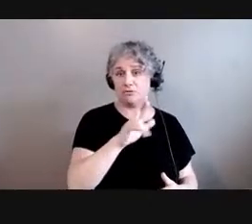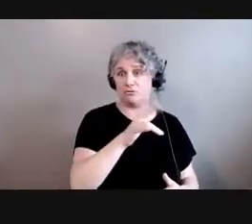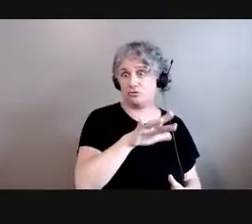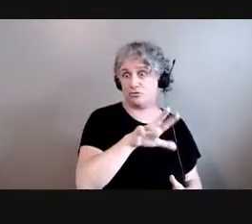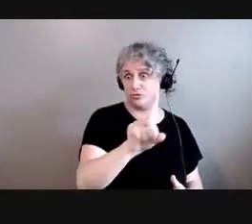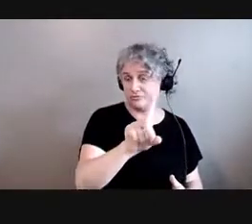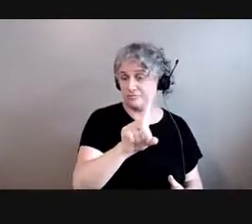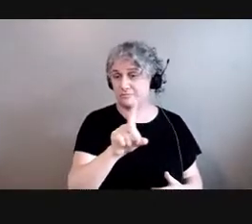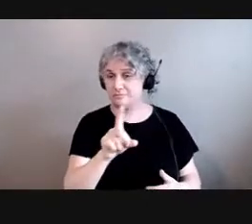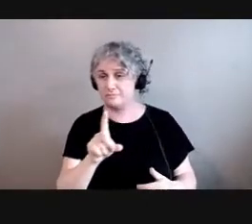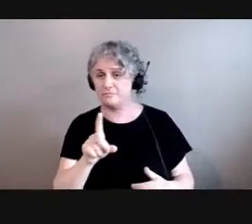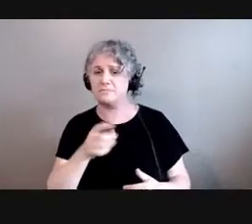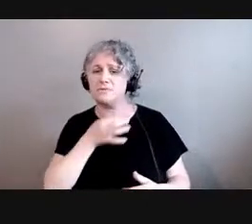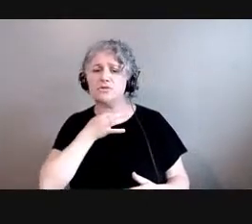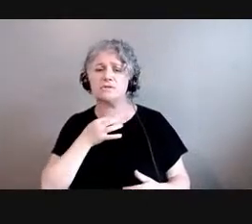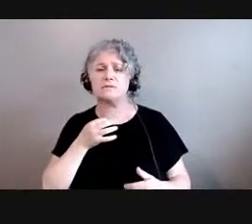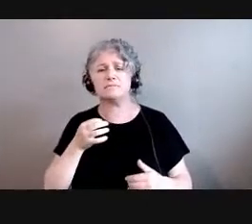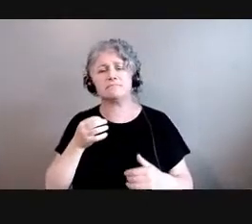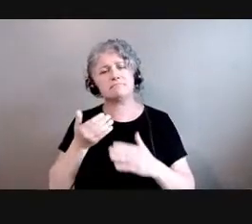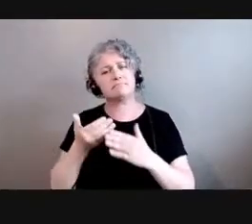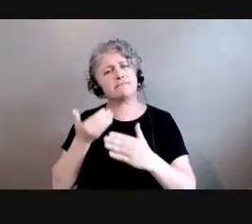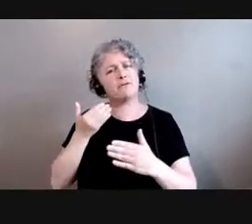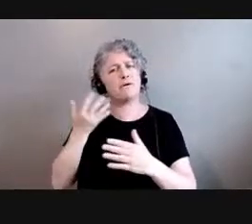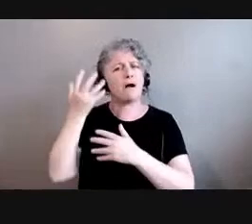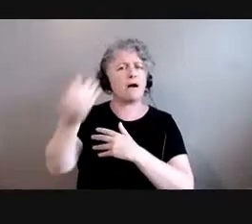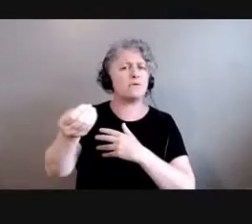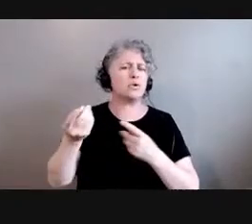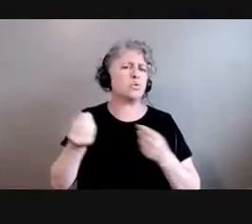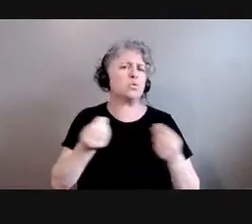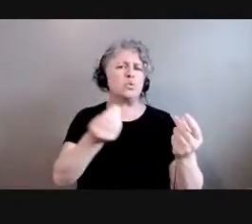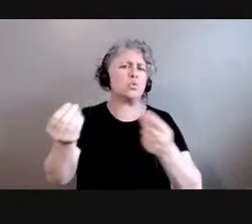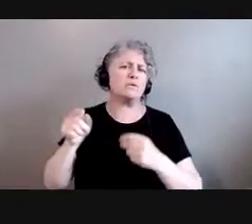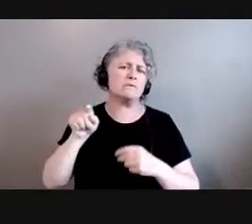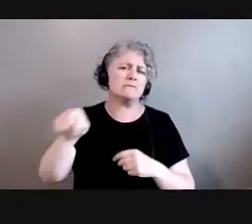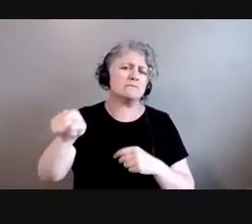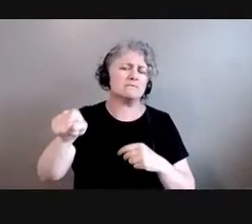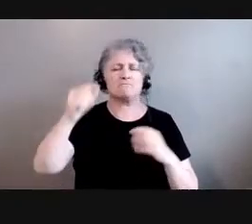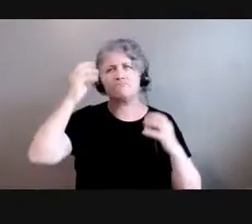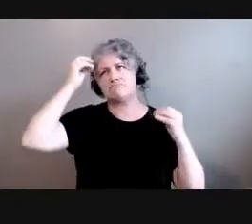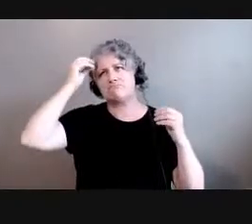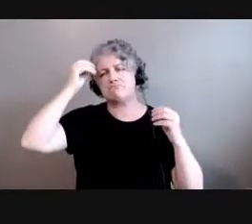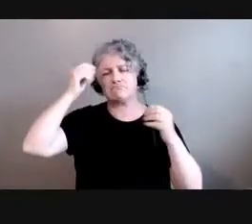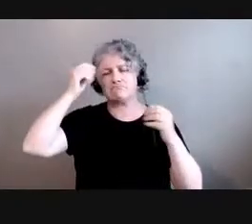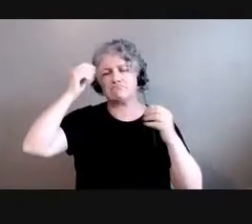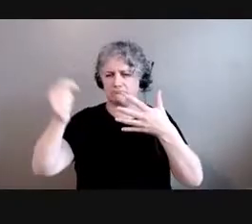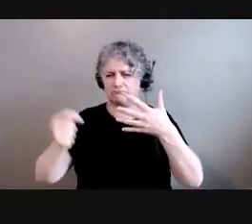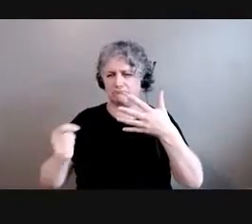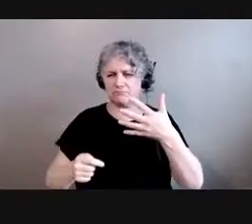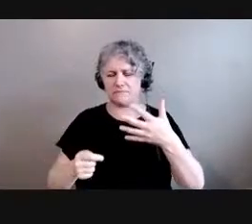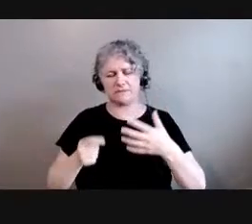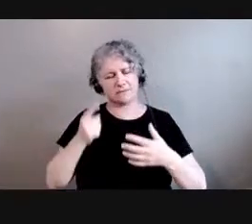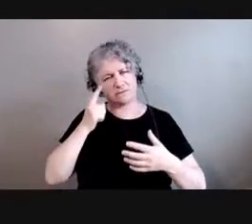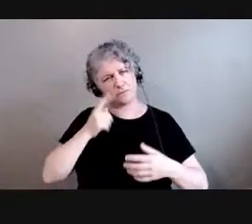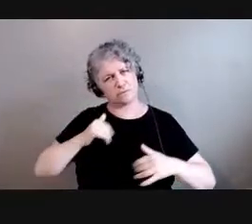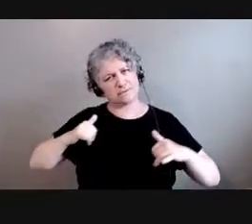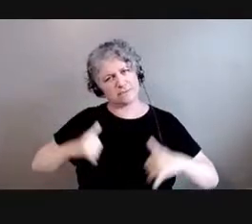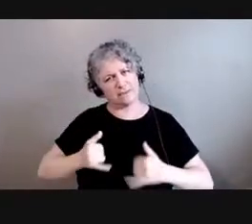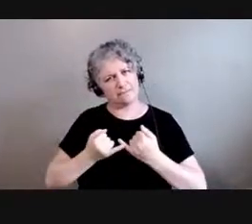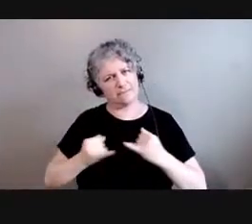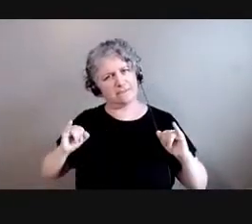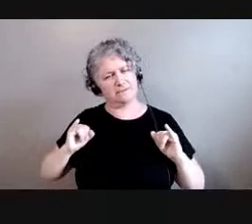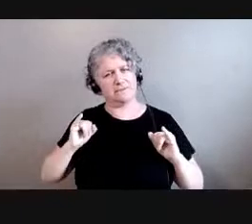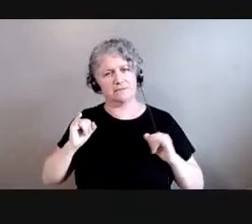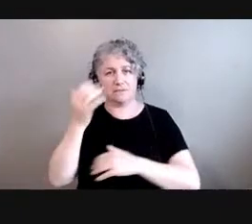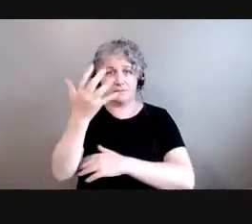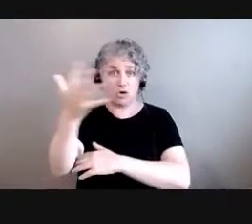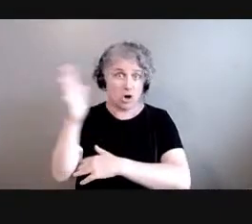of the considerations you look for that you kind of briefly mentioned earlier when it comes to engaging with independence within a park or trail?